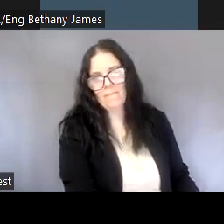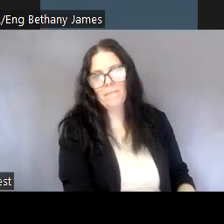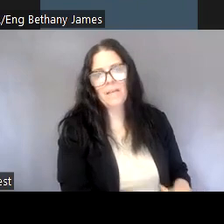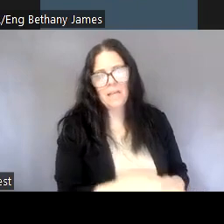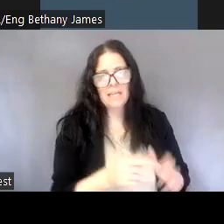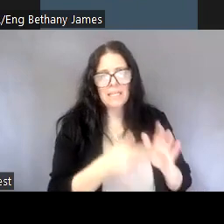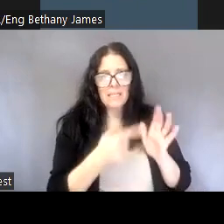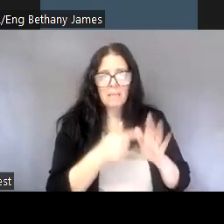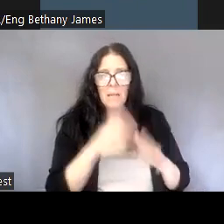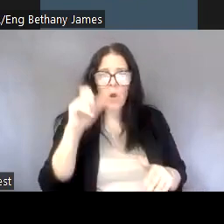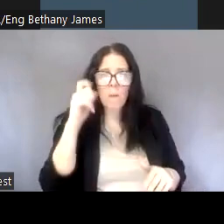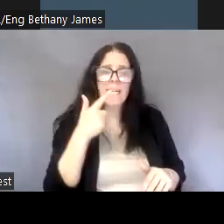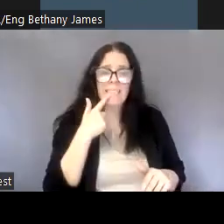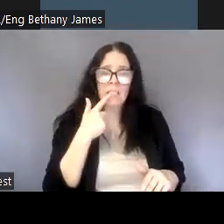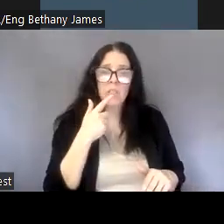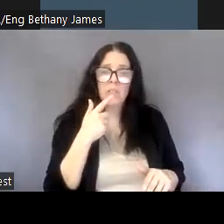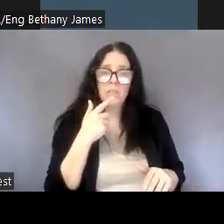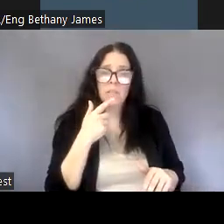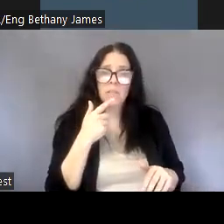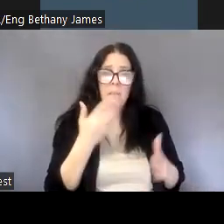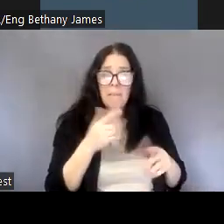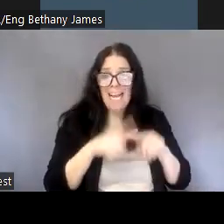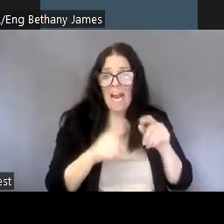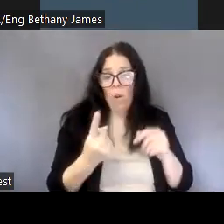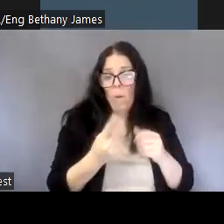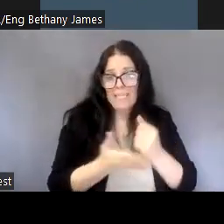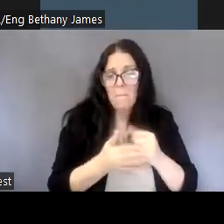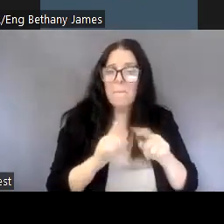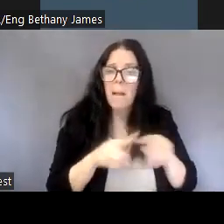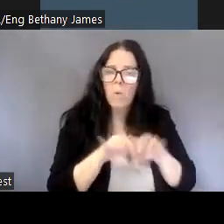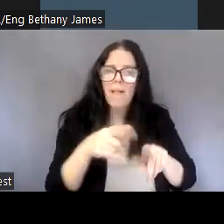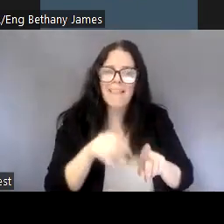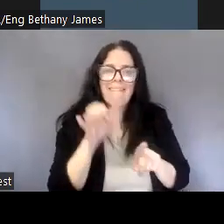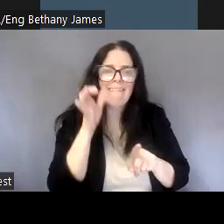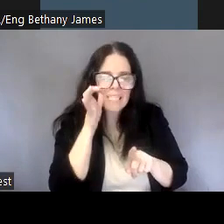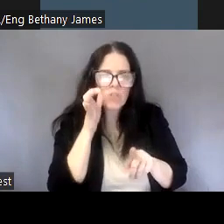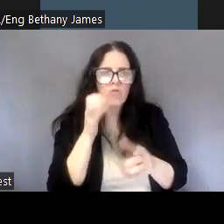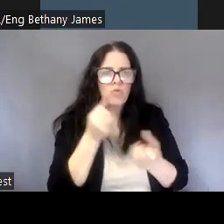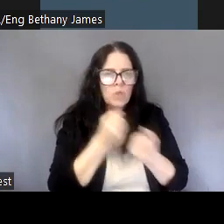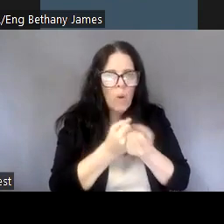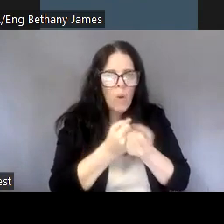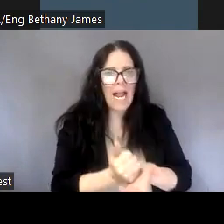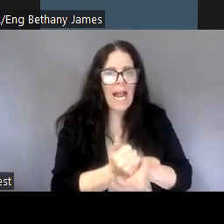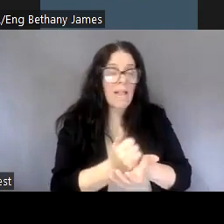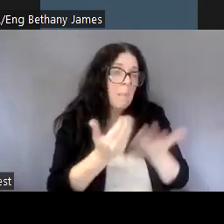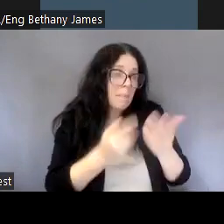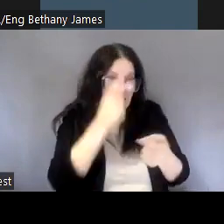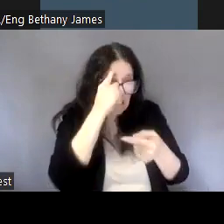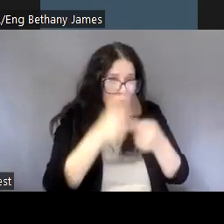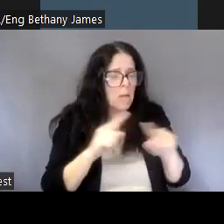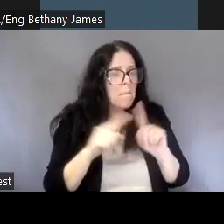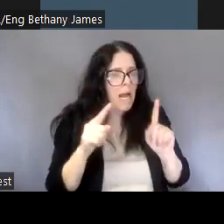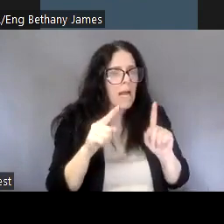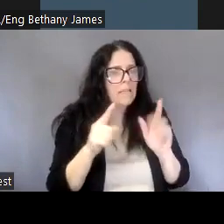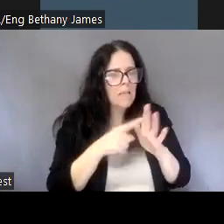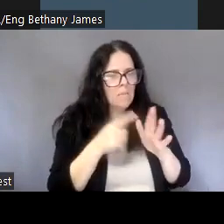it's important for employers to listen to employees, to help them to be able to focus, to be able to help them to decrease